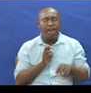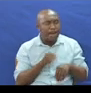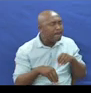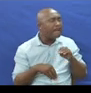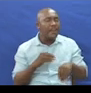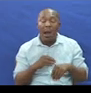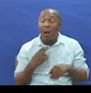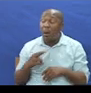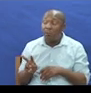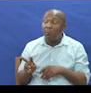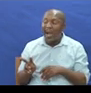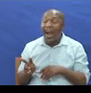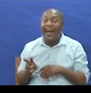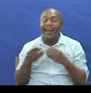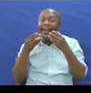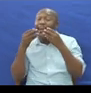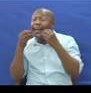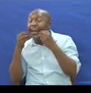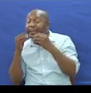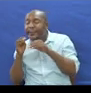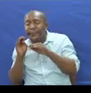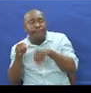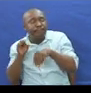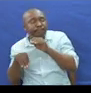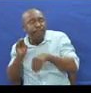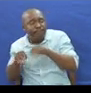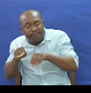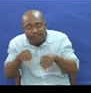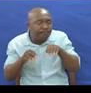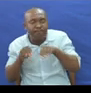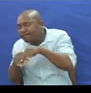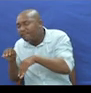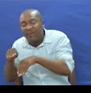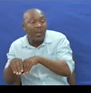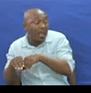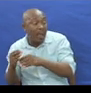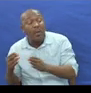he saw the rat coming towards his direction.